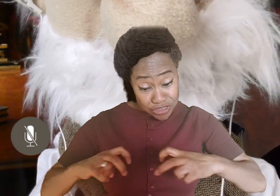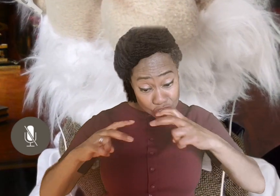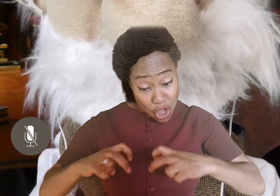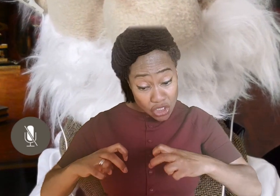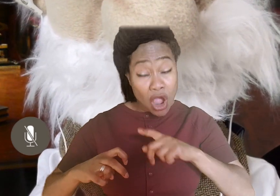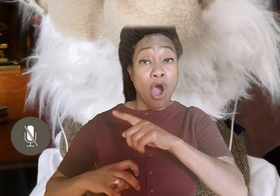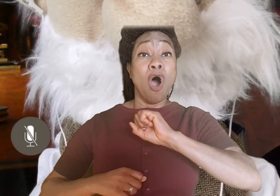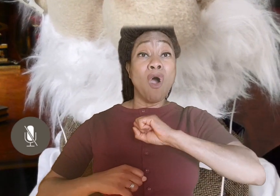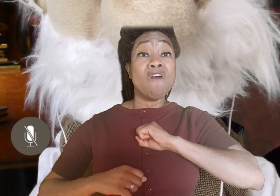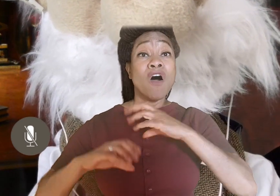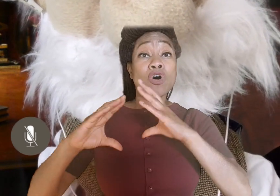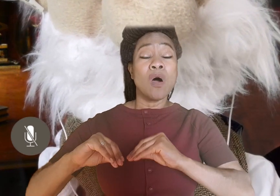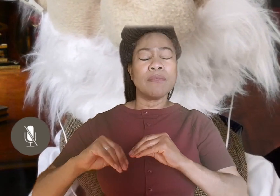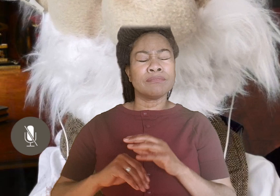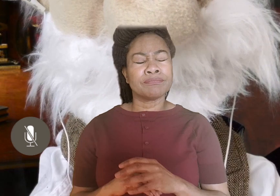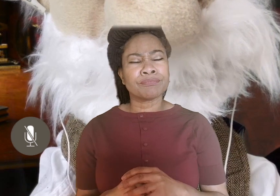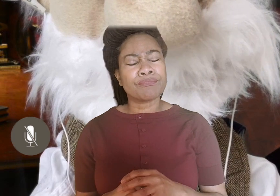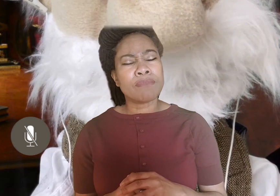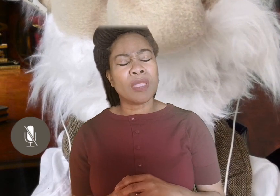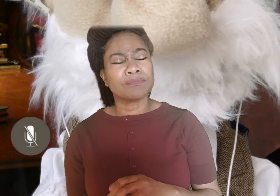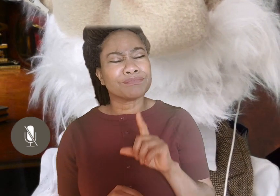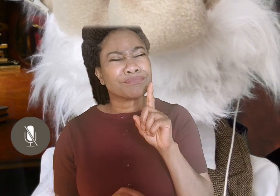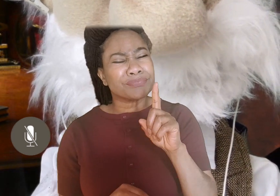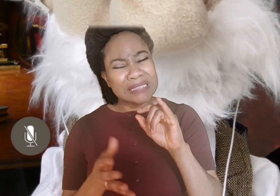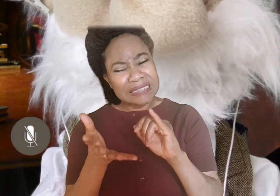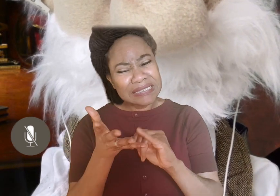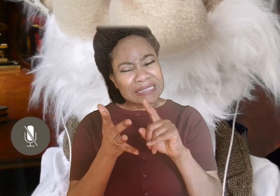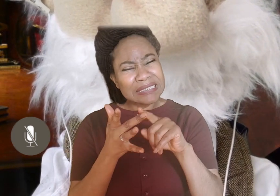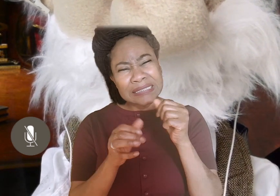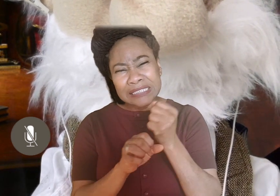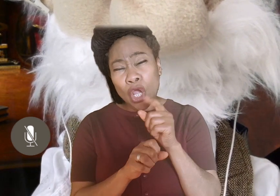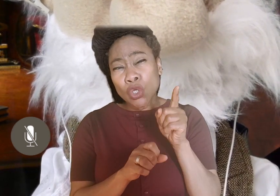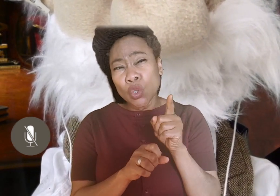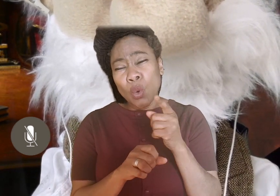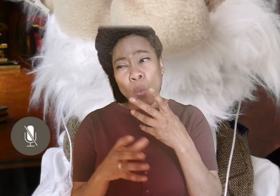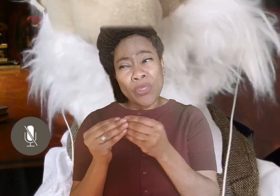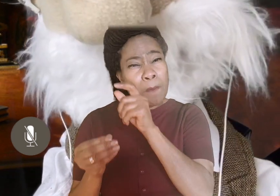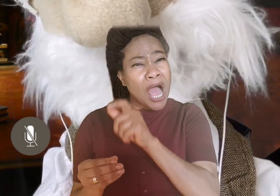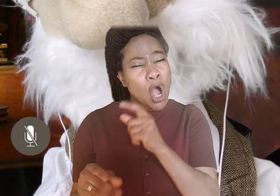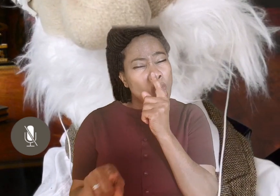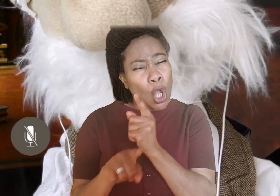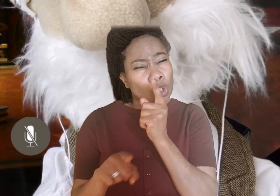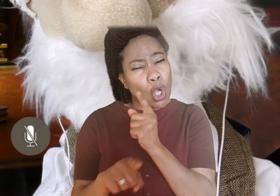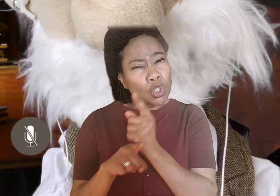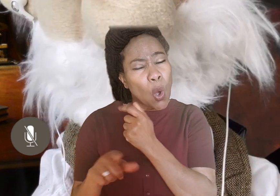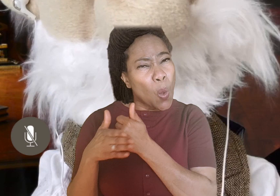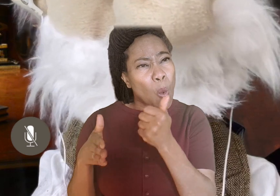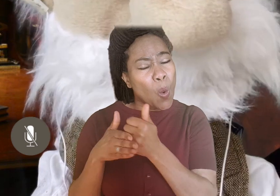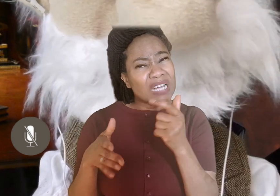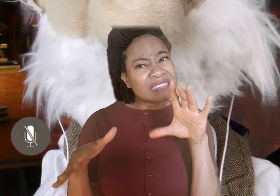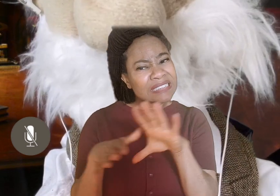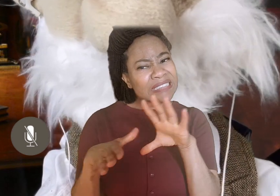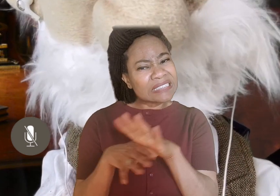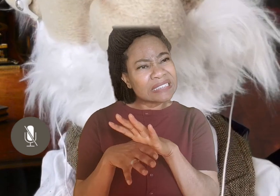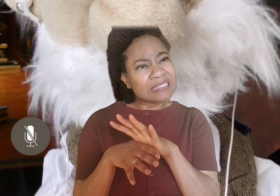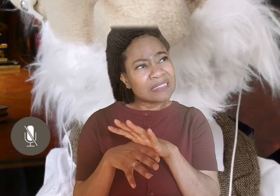Did you not ever worry, Zig, that by constantly talking about sex with your patients, you might be leading them in some conclusion to